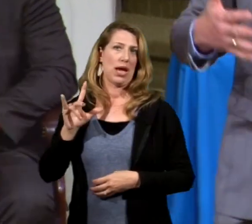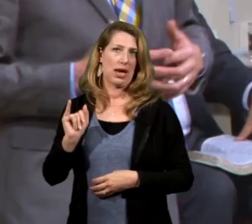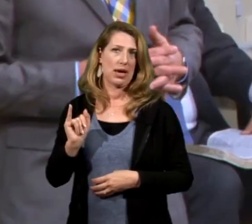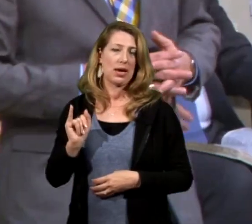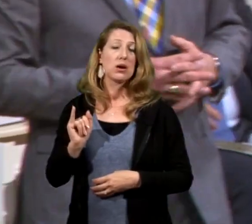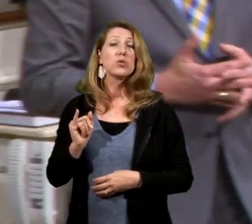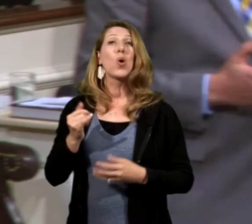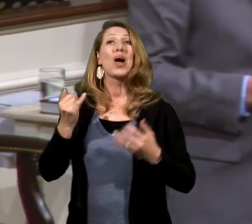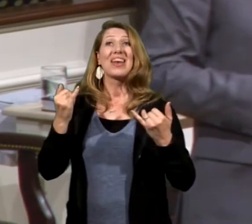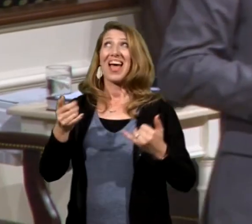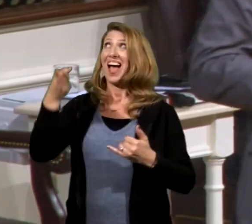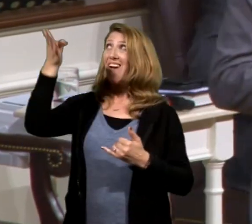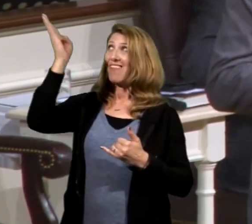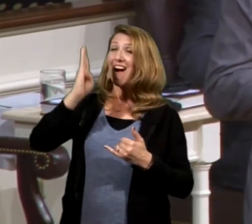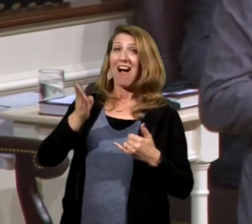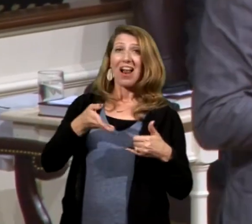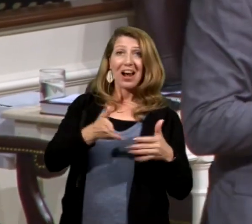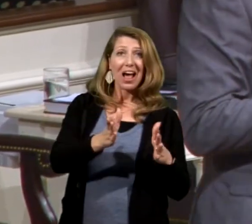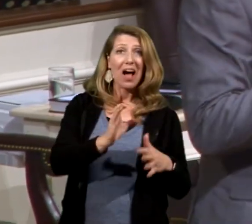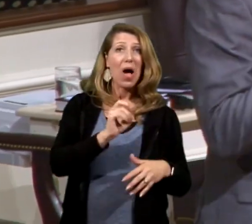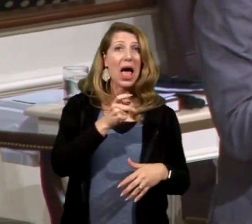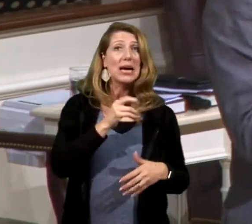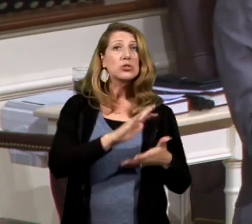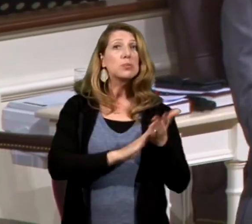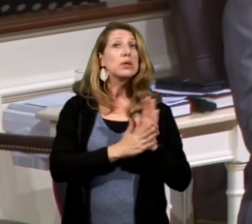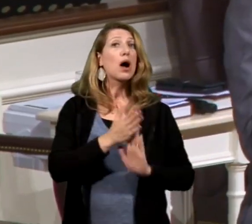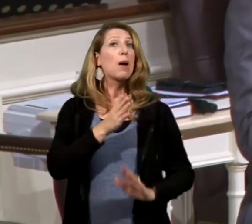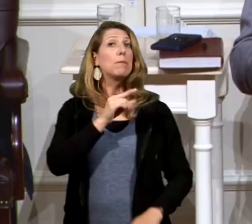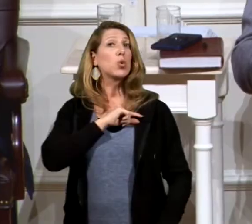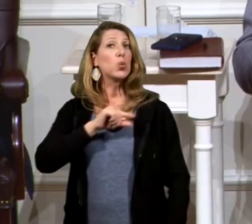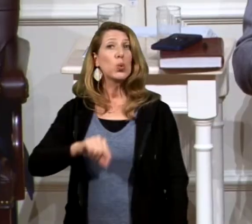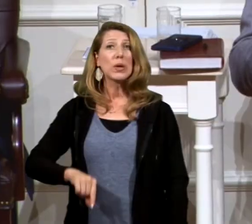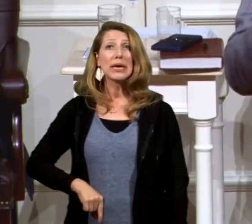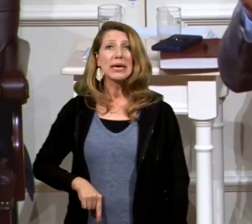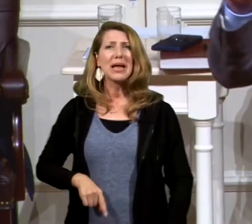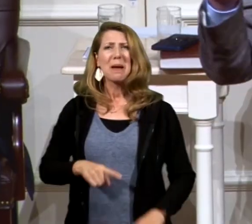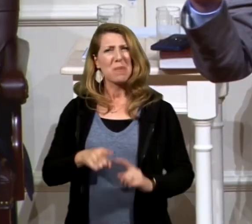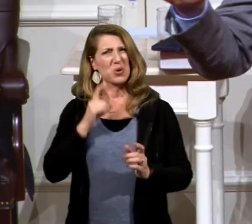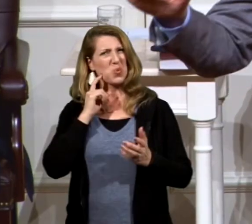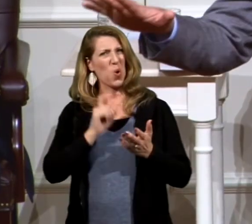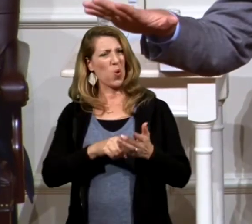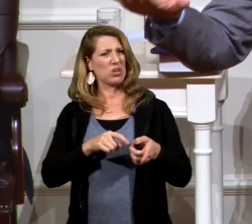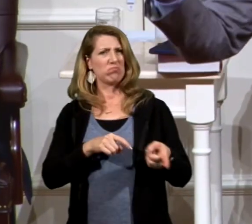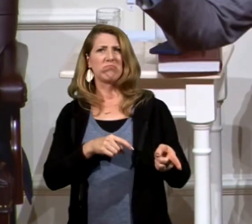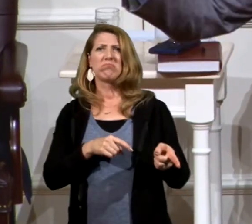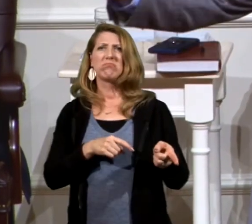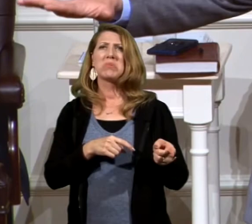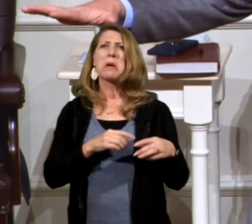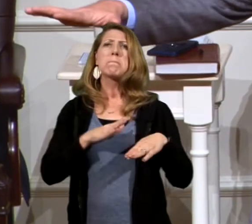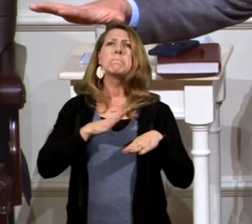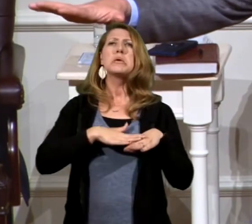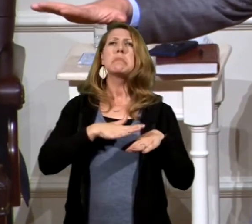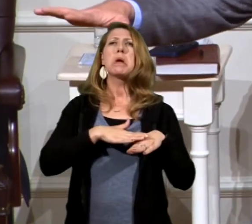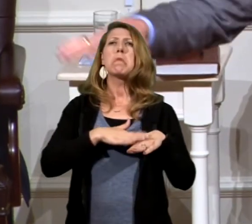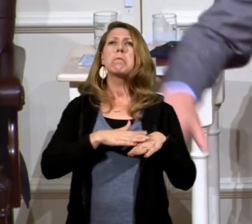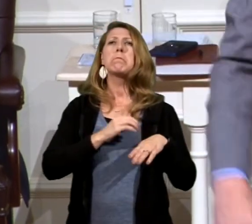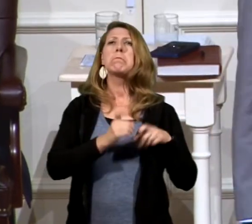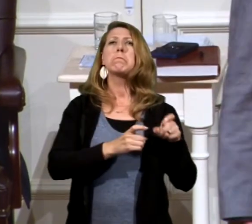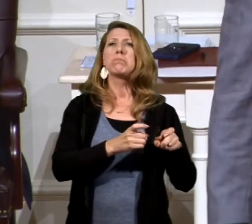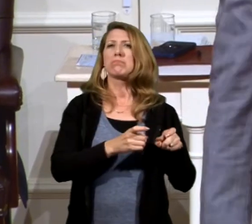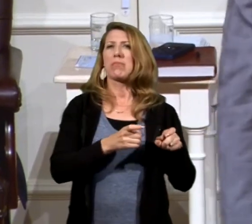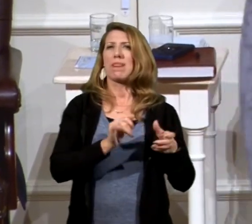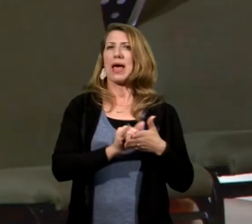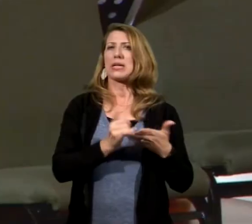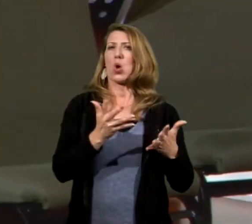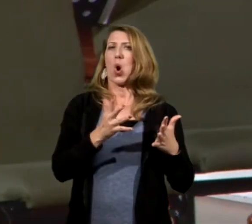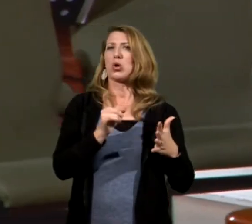be the queen. But I want you to notice something, that she required nothing more than was the minimum that whatever he gave. You know, I